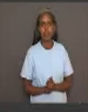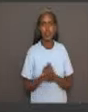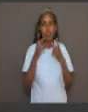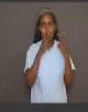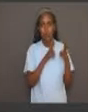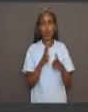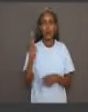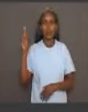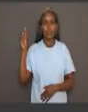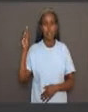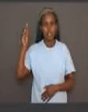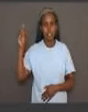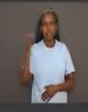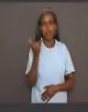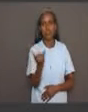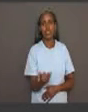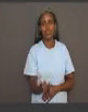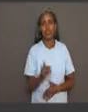Observe this diagram.